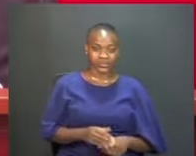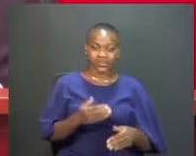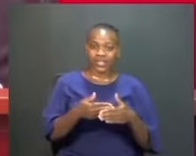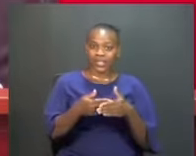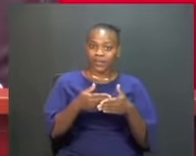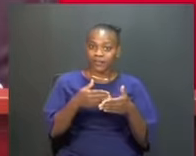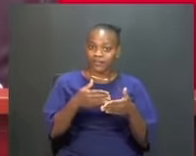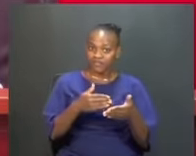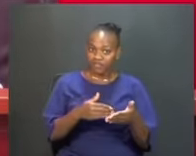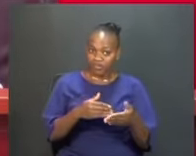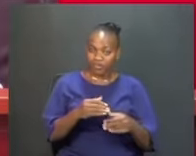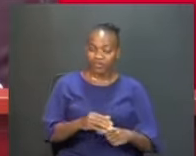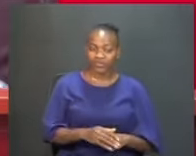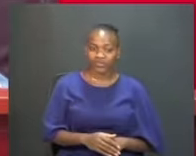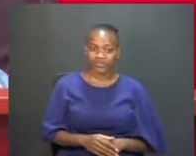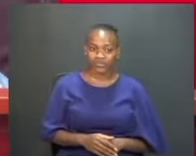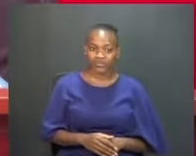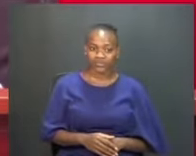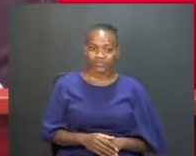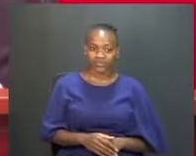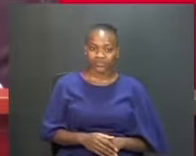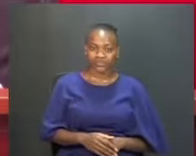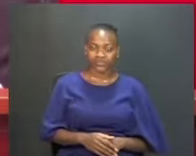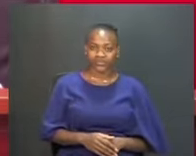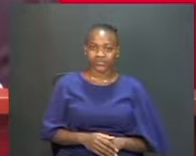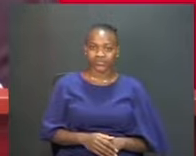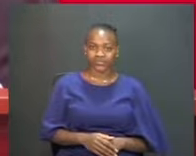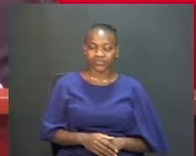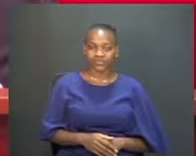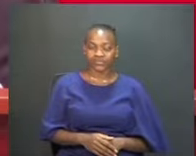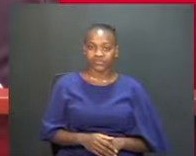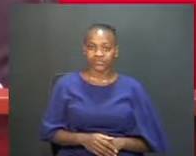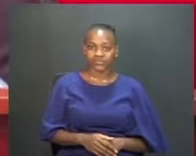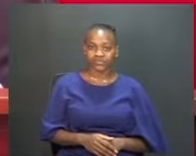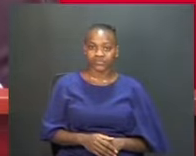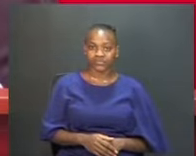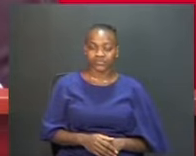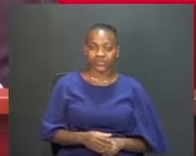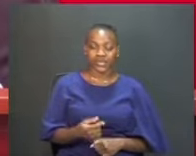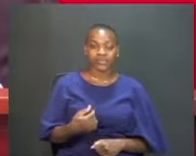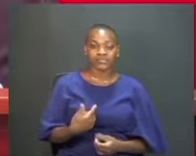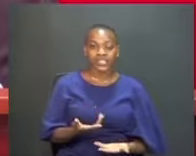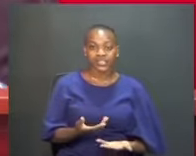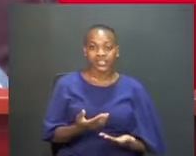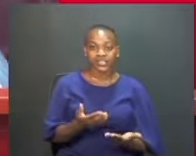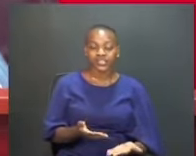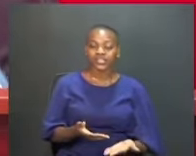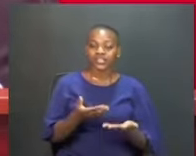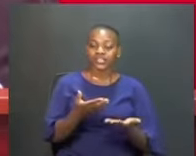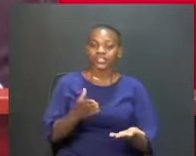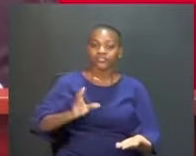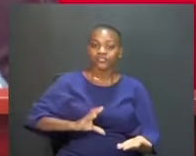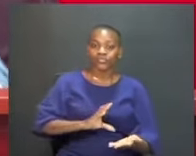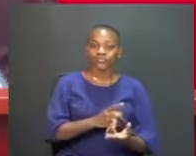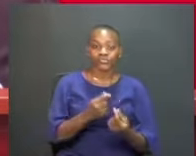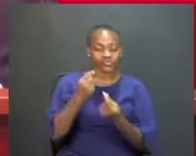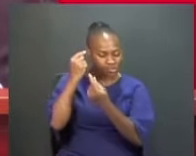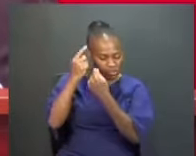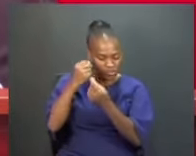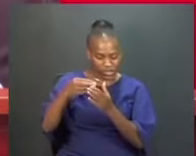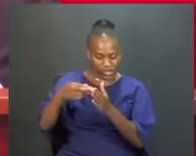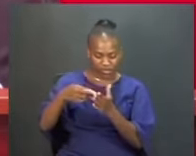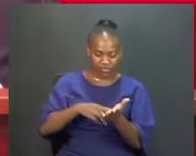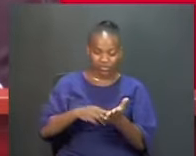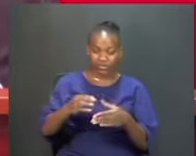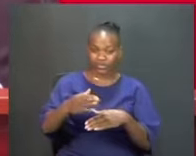Before I call on the committee to go and consider and report back